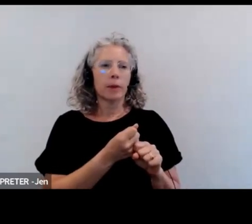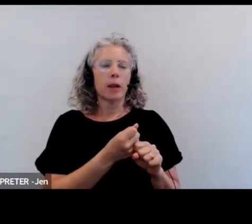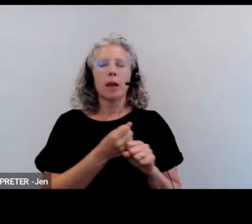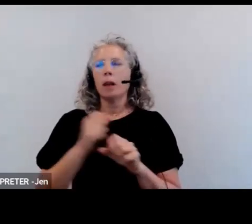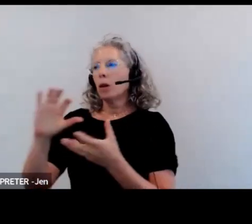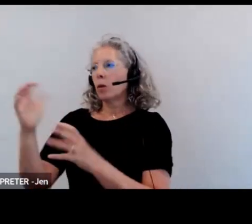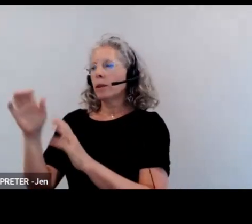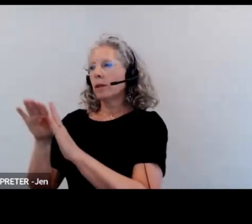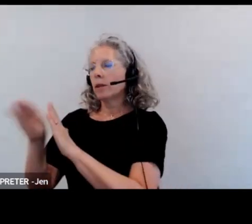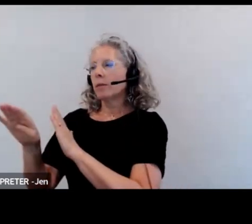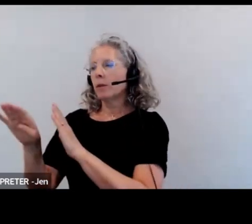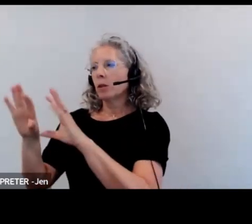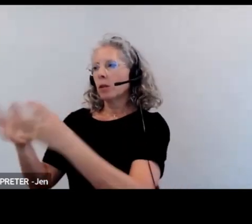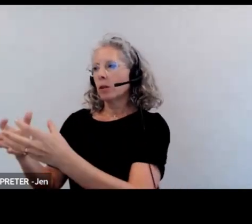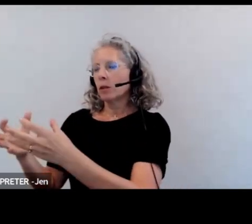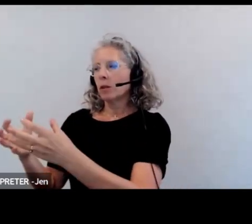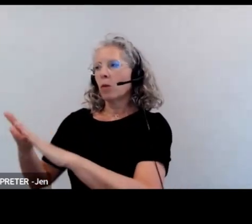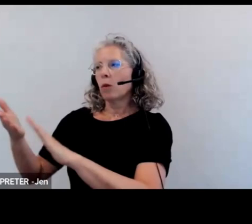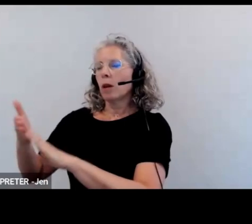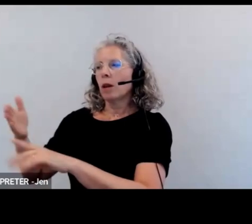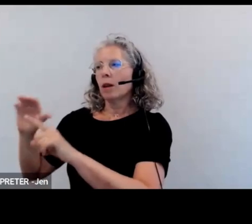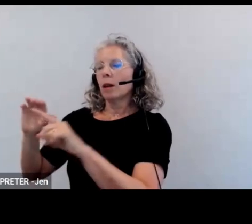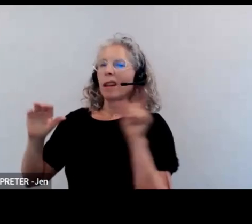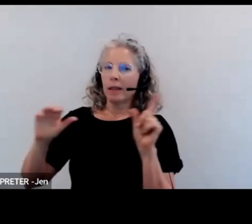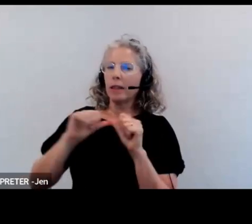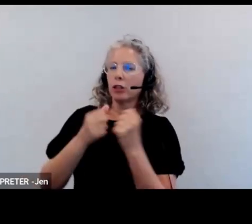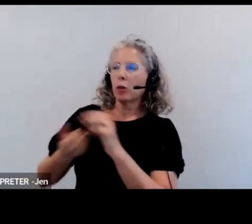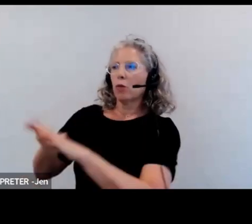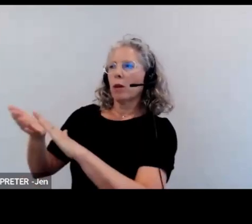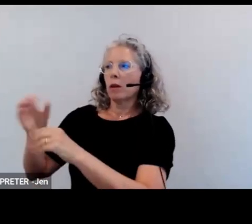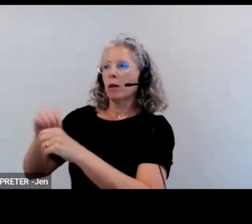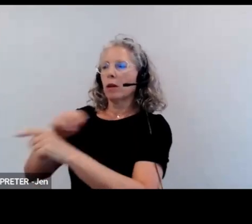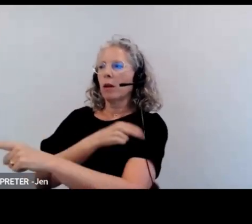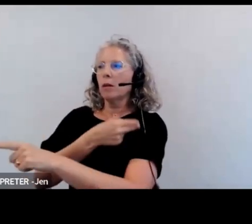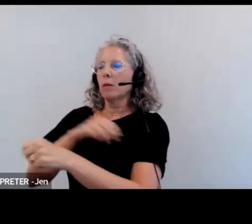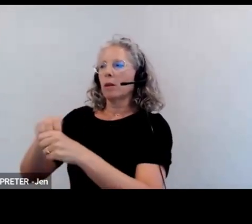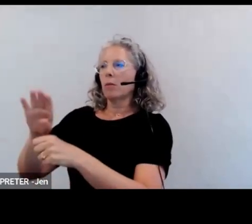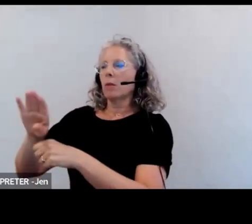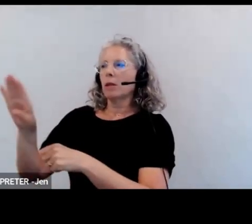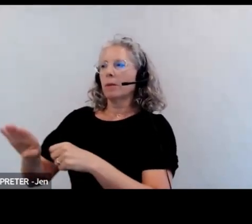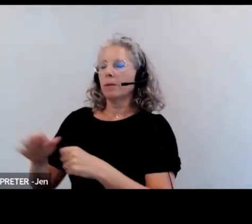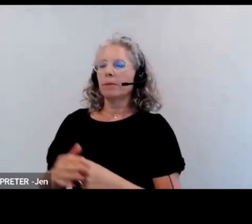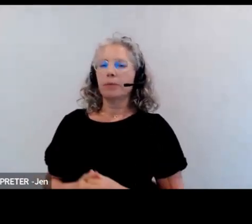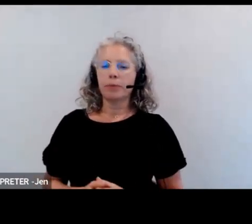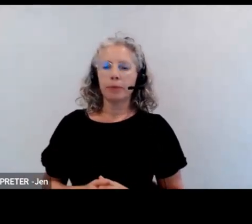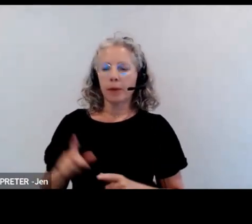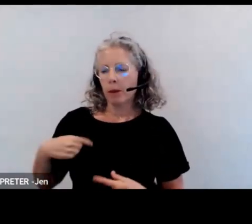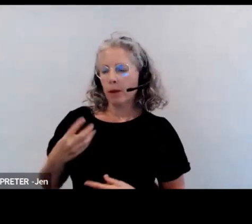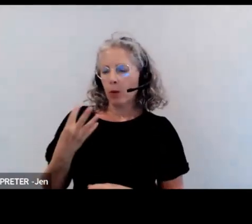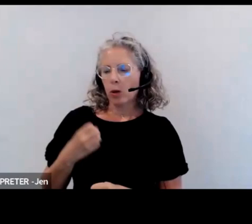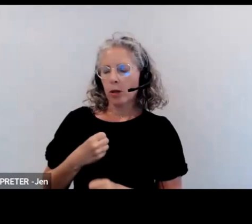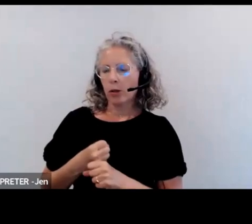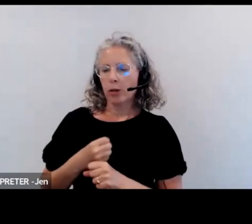crisis stabilization unit that was partially run by the agency in a major hospital in Boston. And for the past 4 years, I've